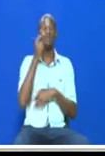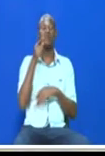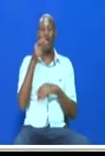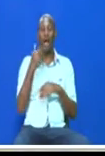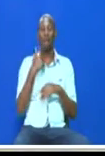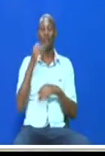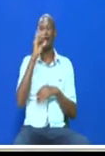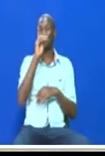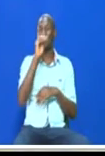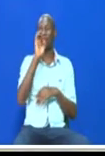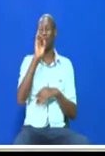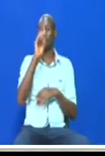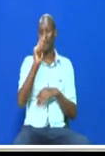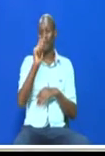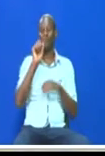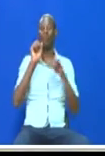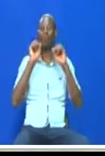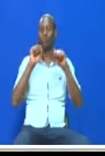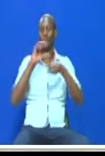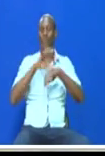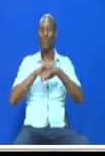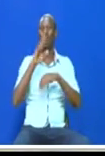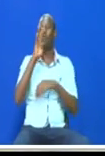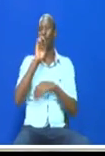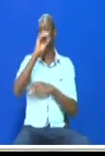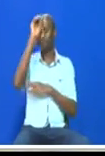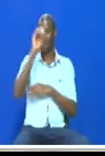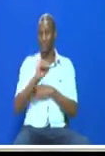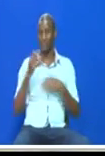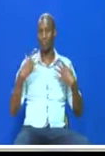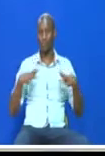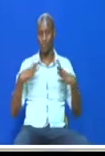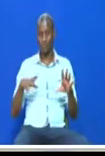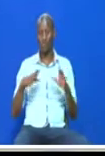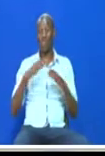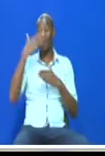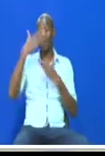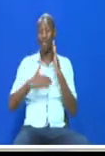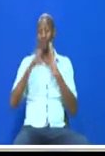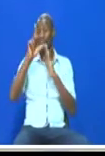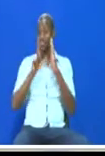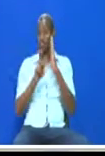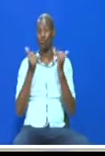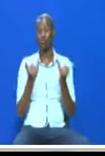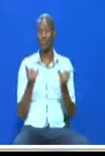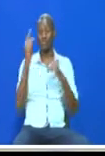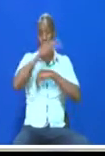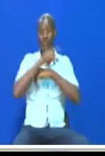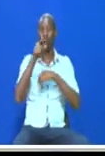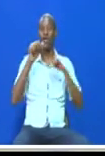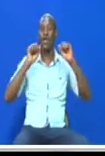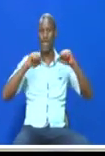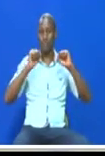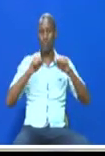in about 40% of human population. By the end of our lesson today, you should be able